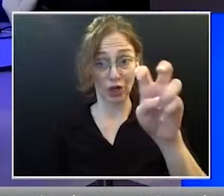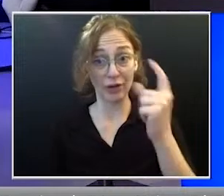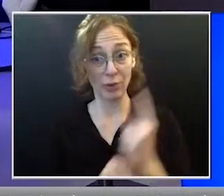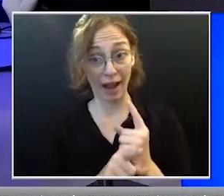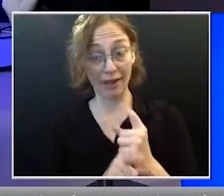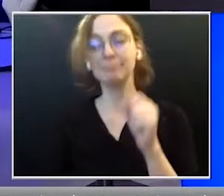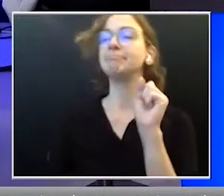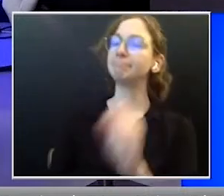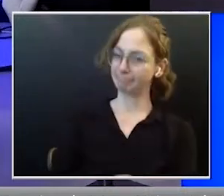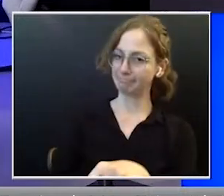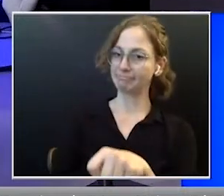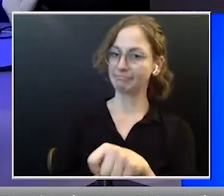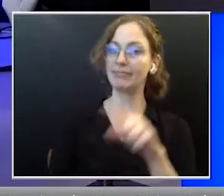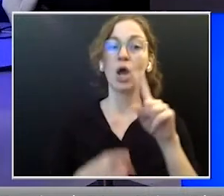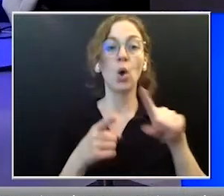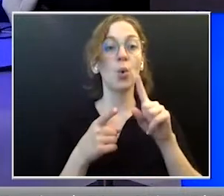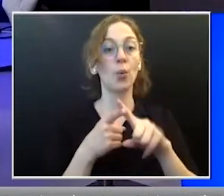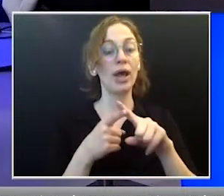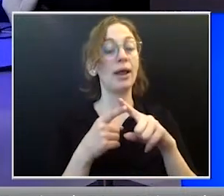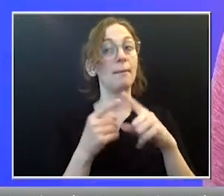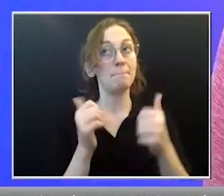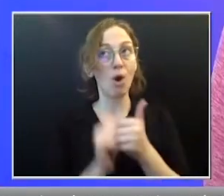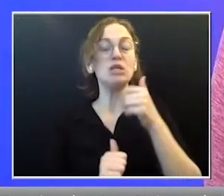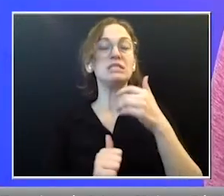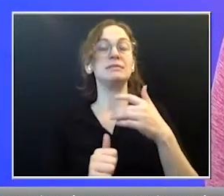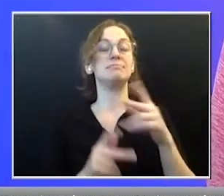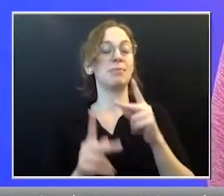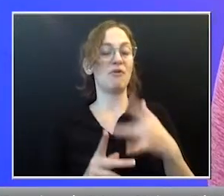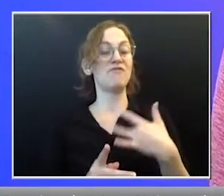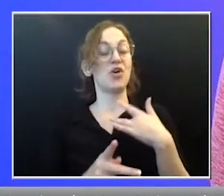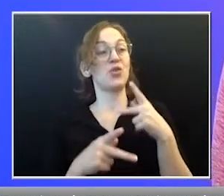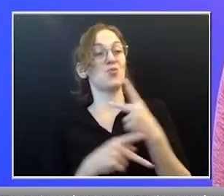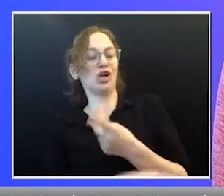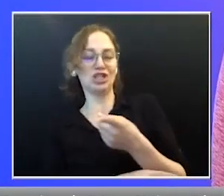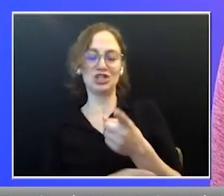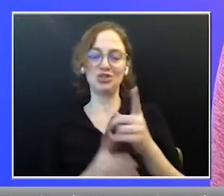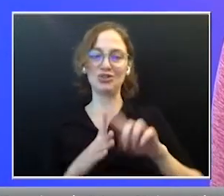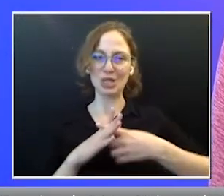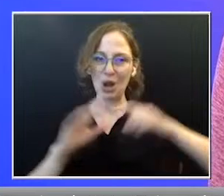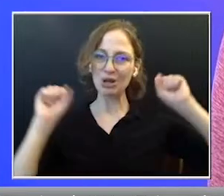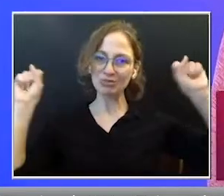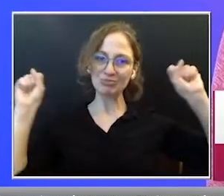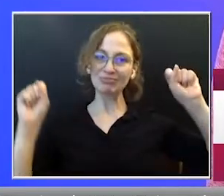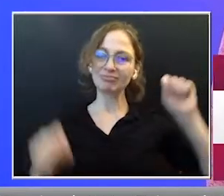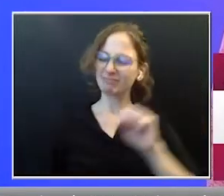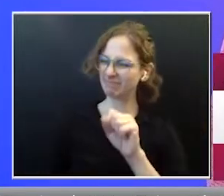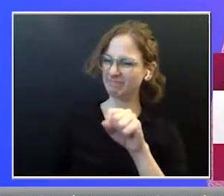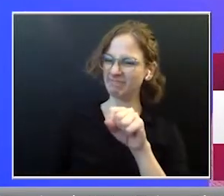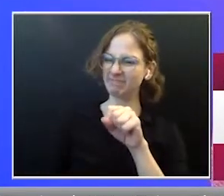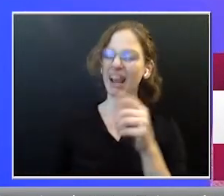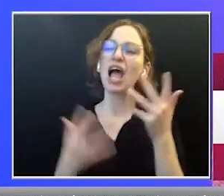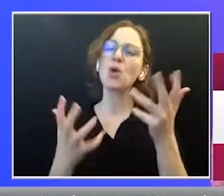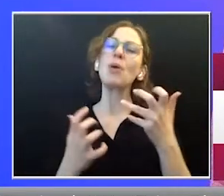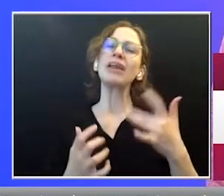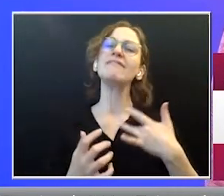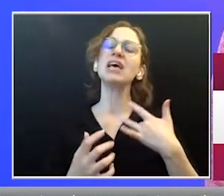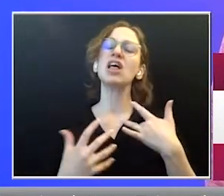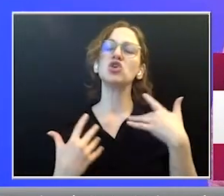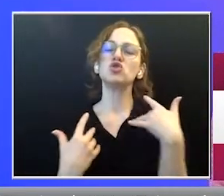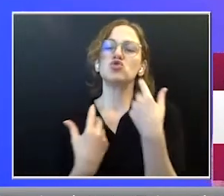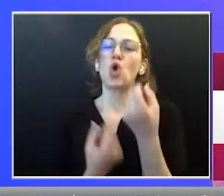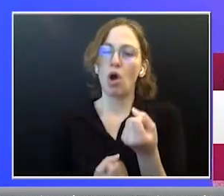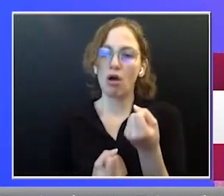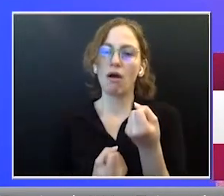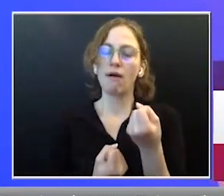in the weeds. Yes. You hit the gym. I did. Yeah, I think I just needed to feel strong. I needed to do everything I could